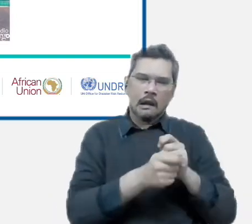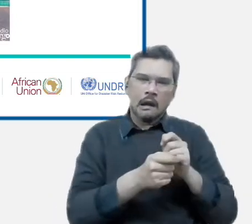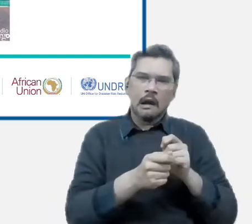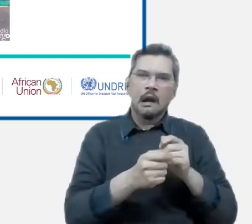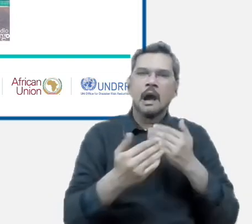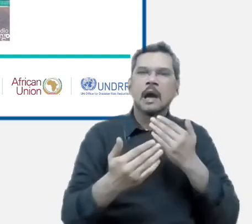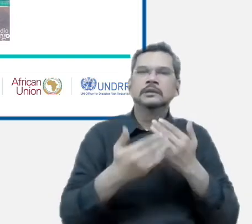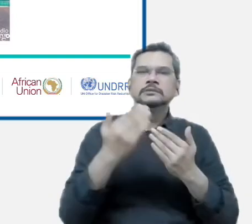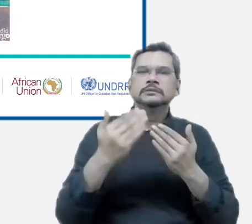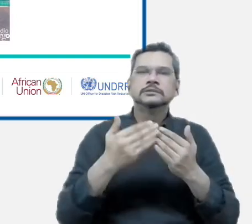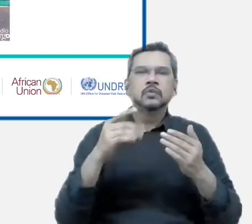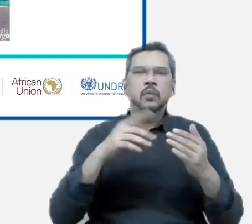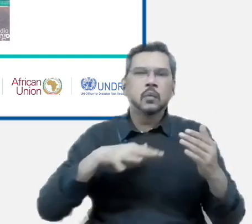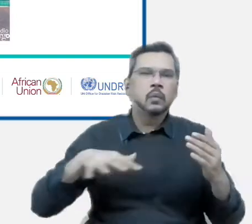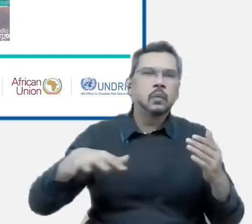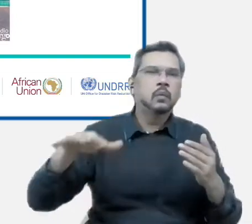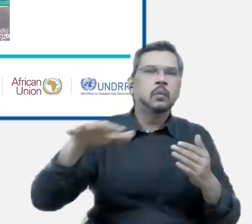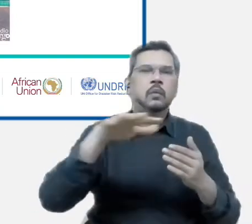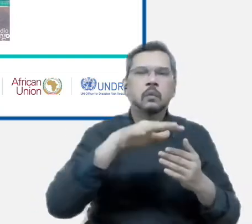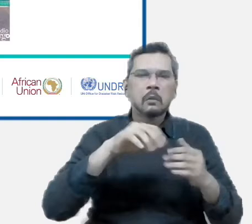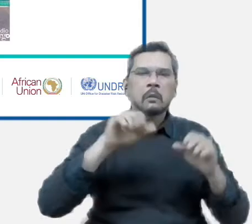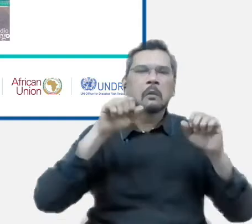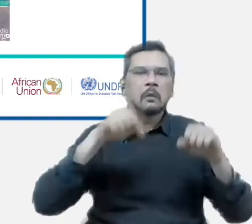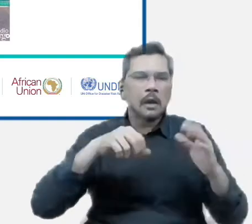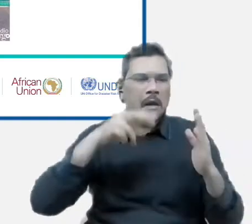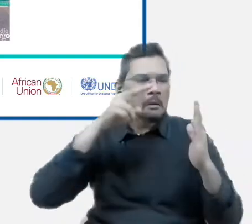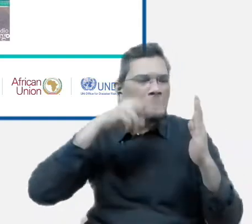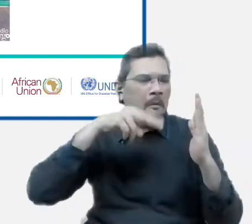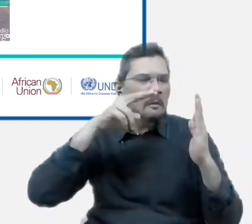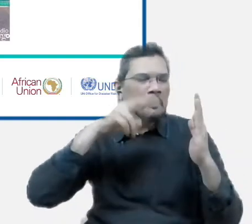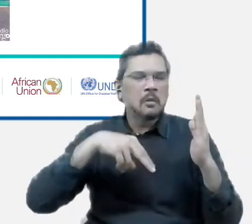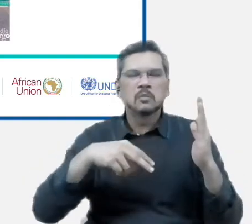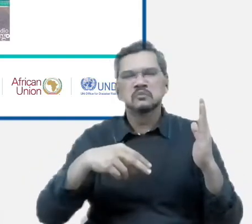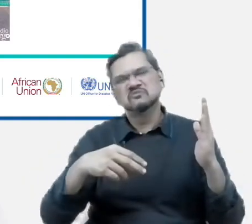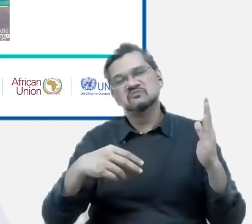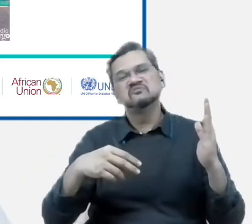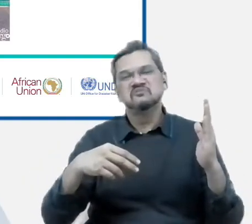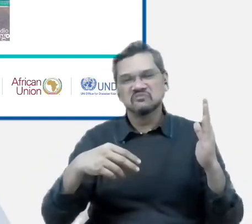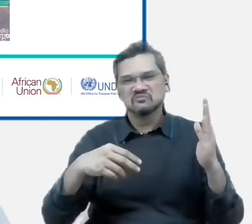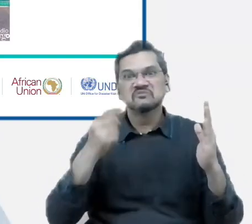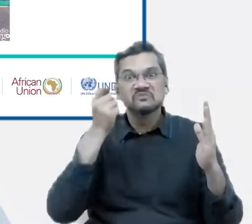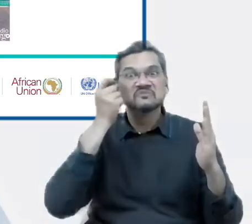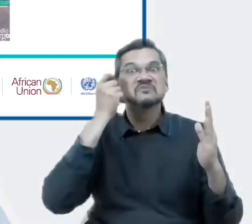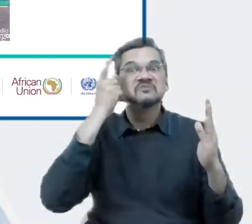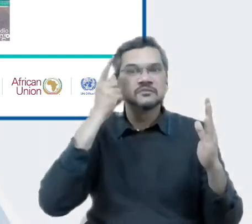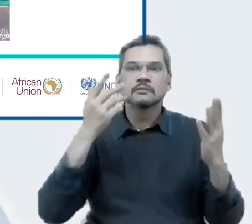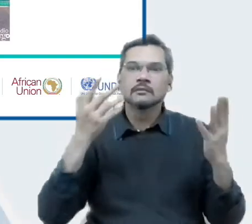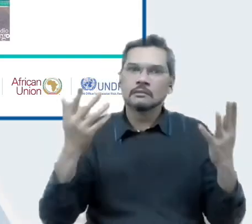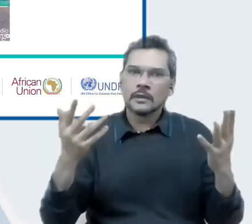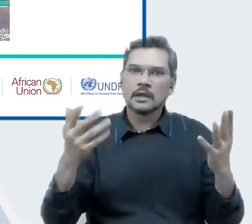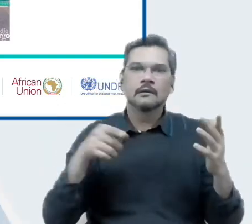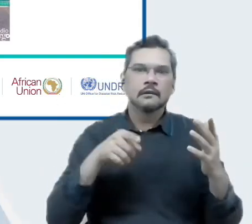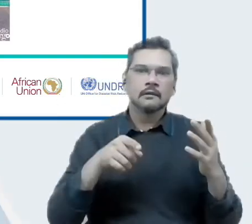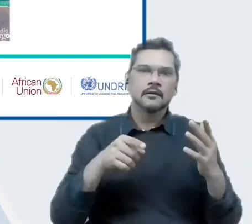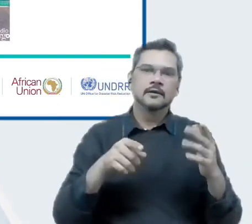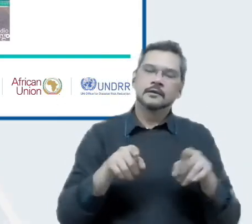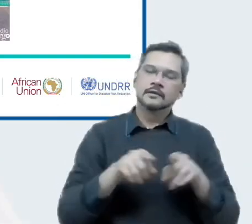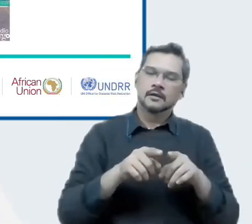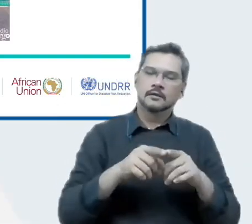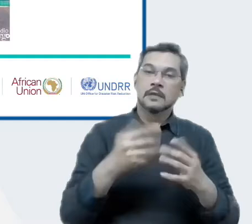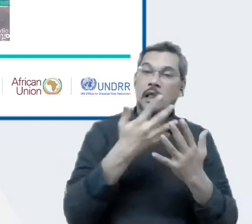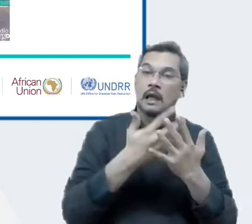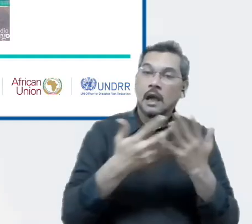and use. And then let's always think through languages. Do we need visual materials? Do we need oral